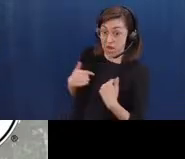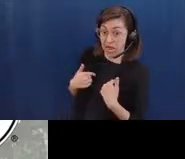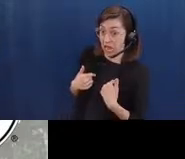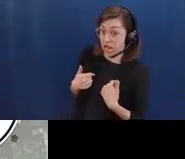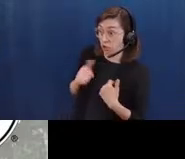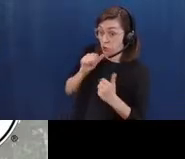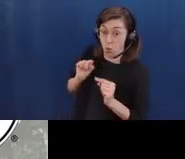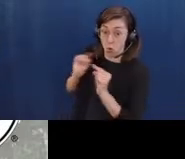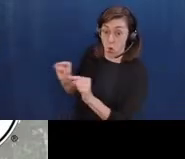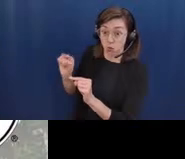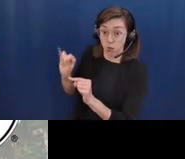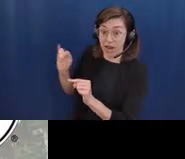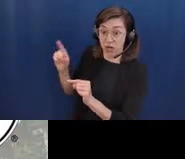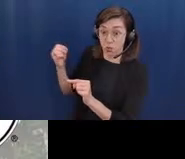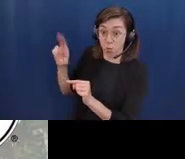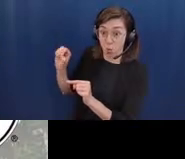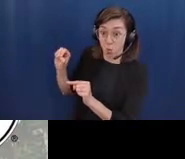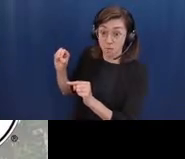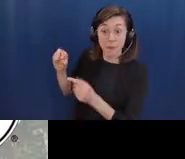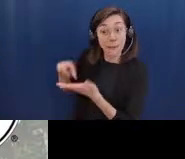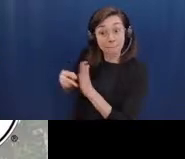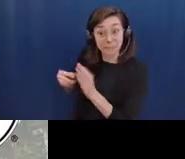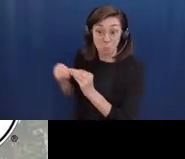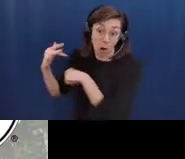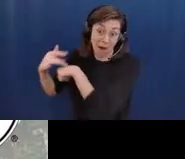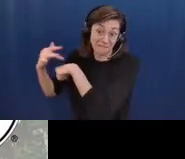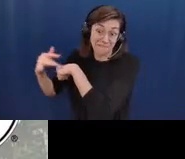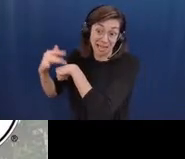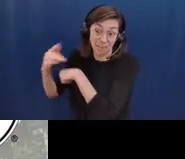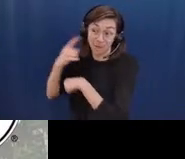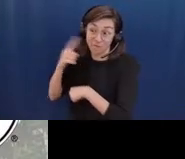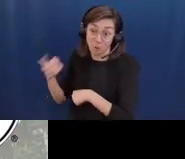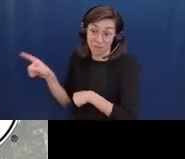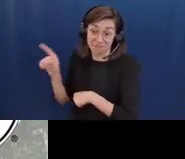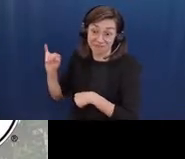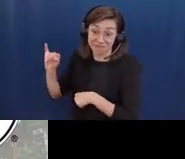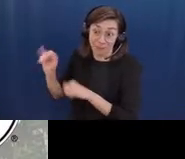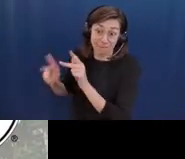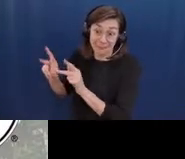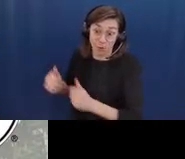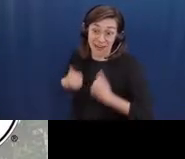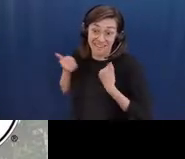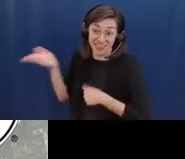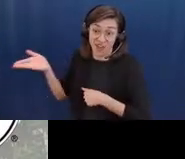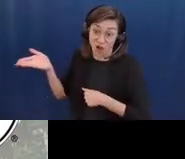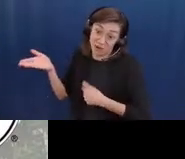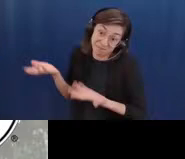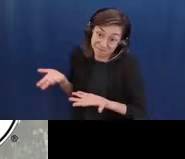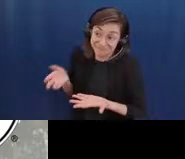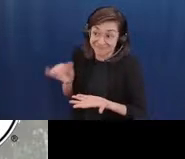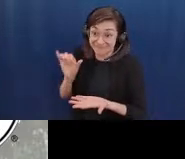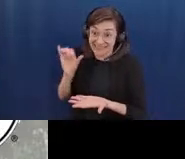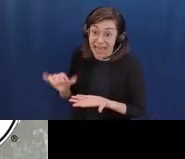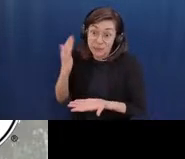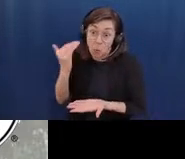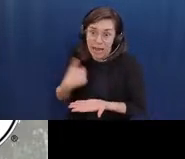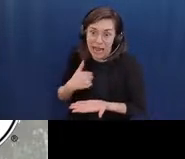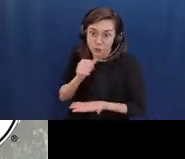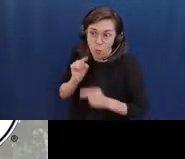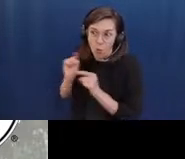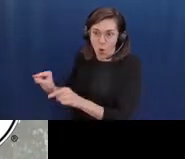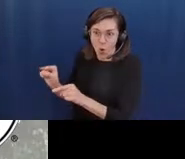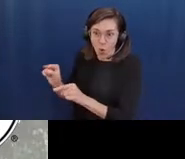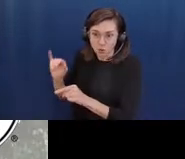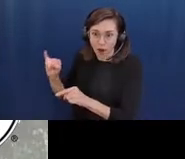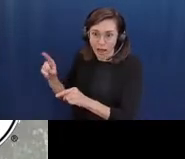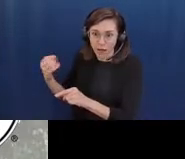be then more available for their own residents, I would say that's been a great deterrent for me. I don't know if those are other things that were considered, but